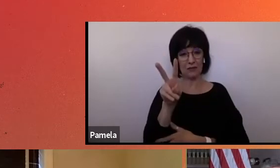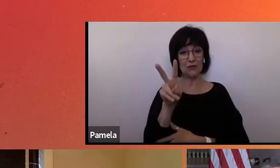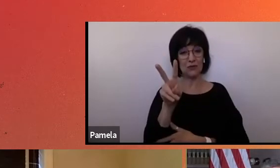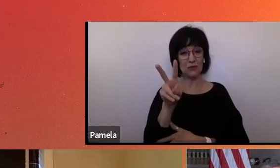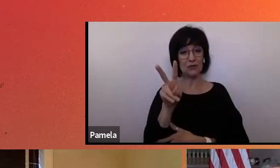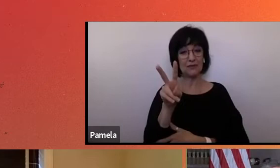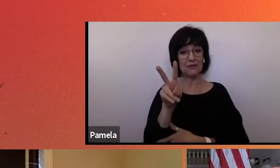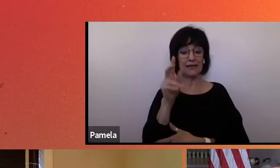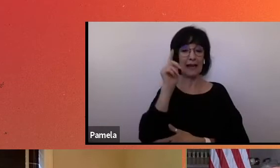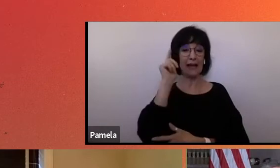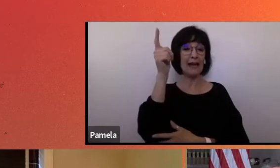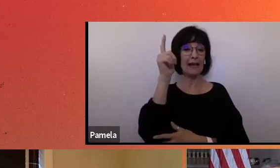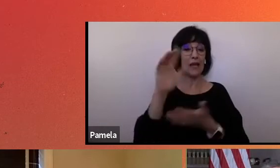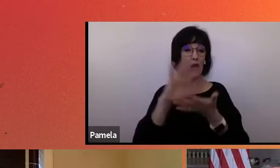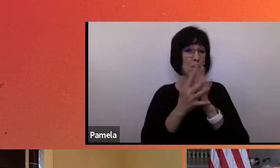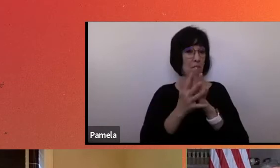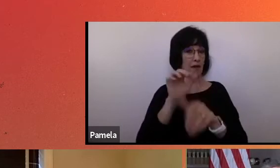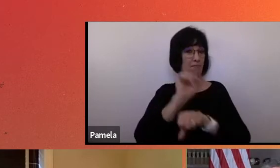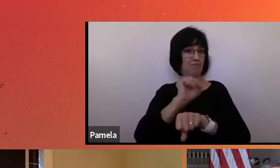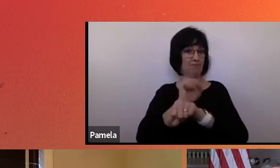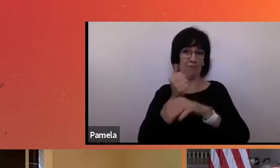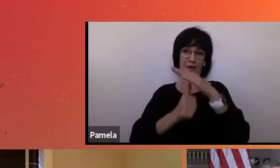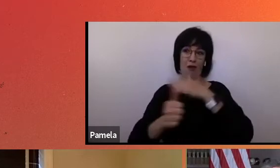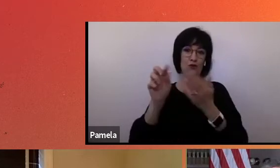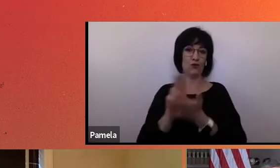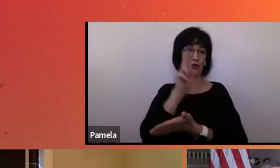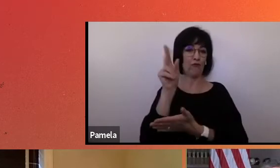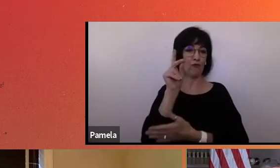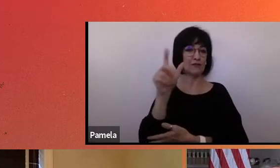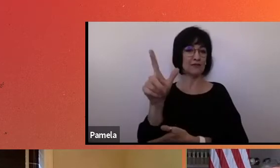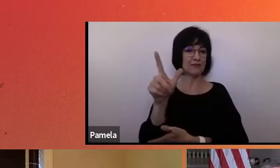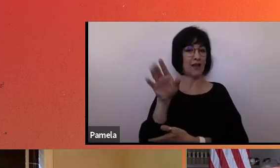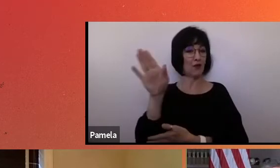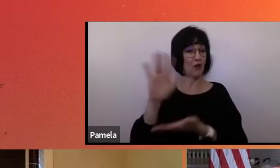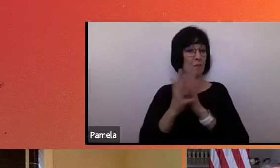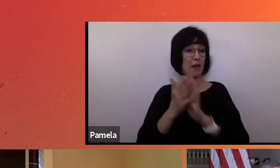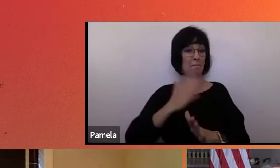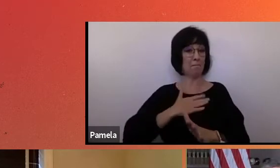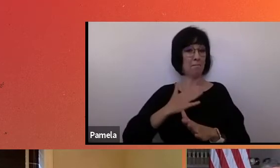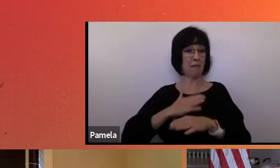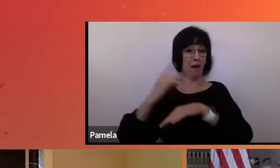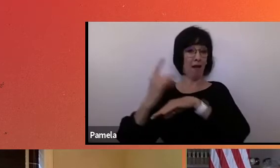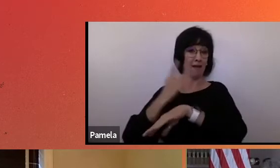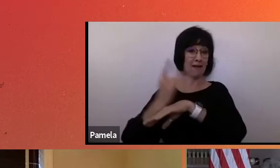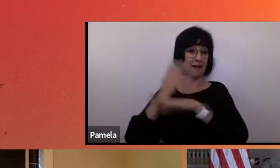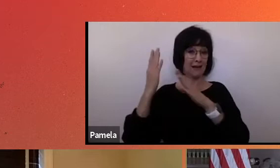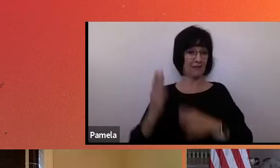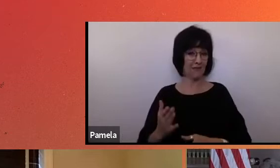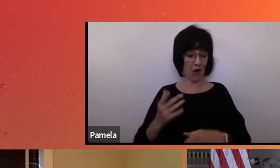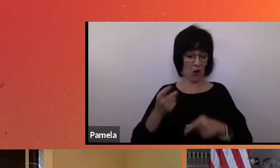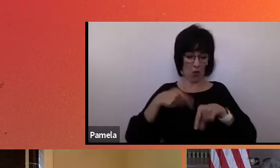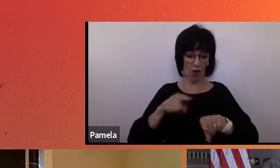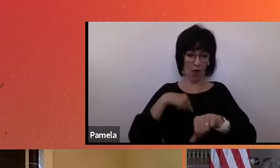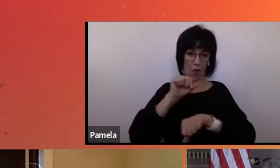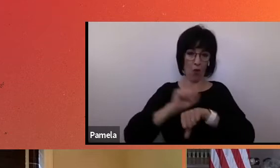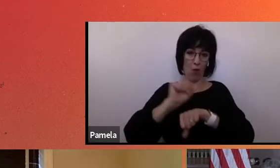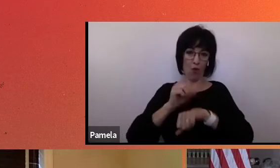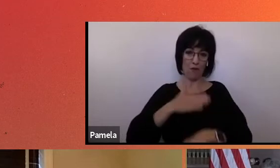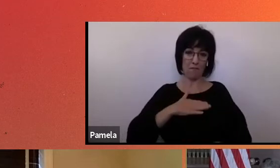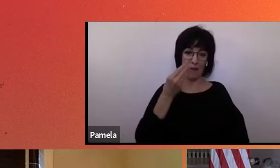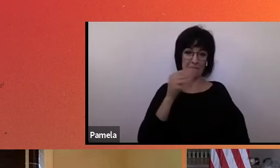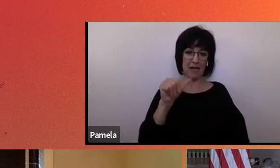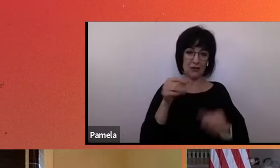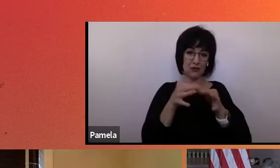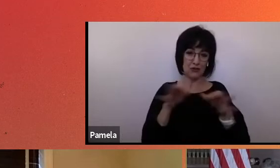1952 later became employed at the University of Delaware and became my advisor while I was still working on my master's. And